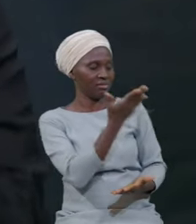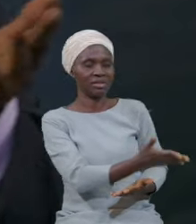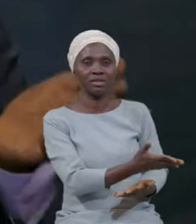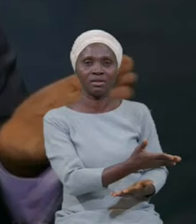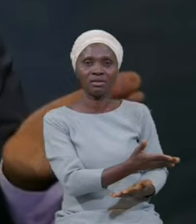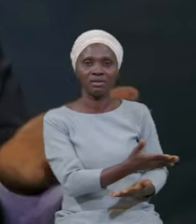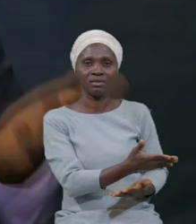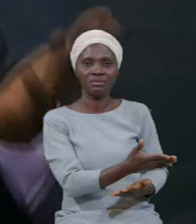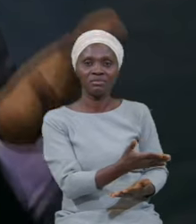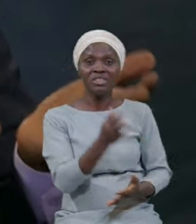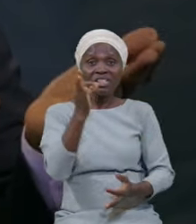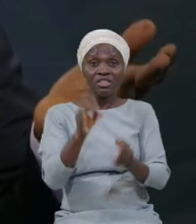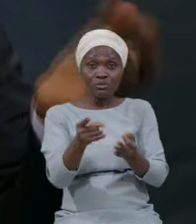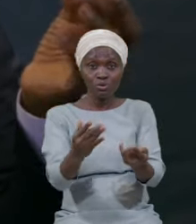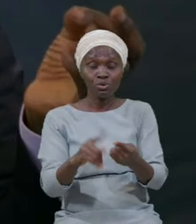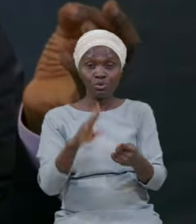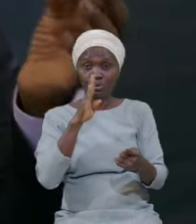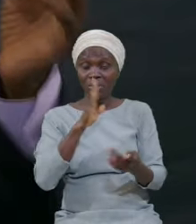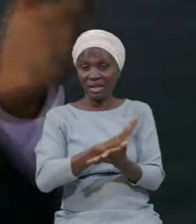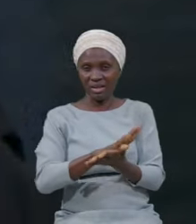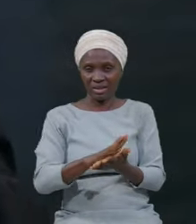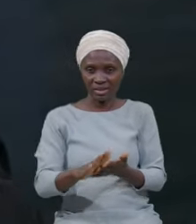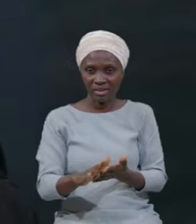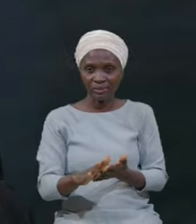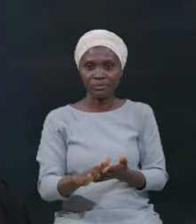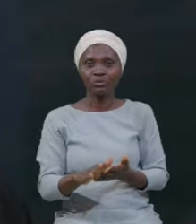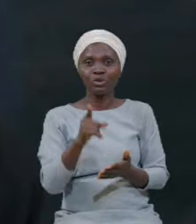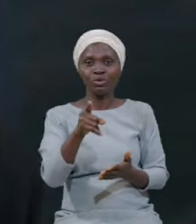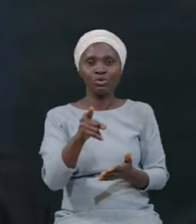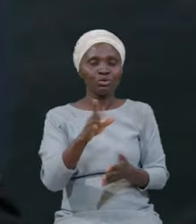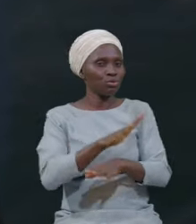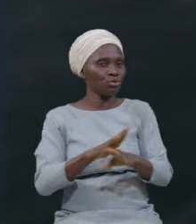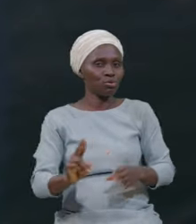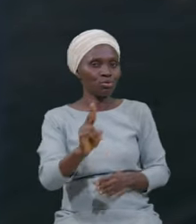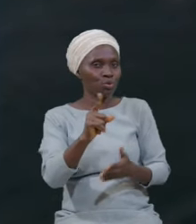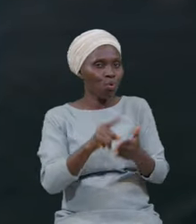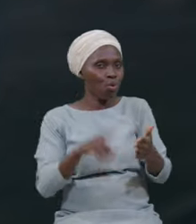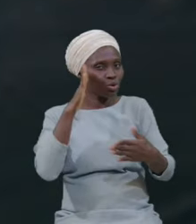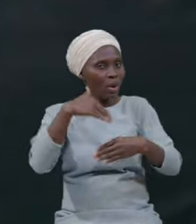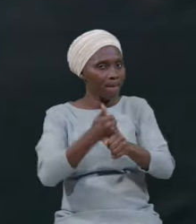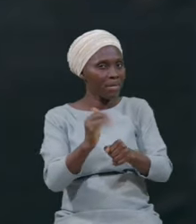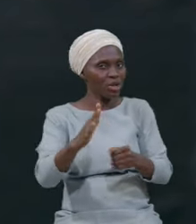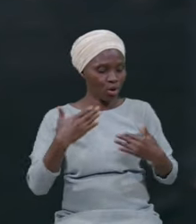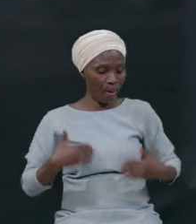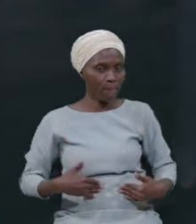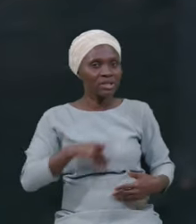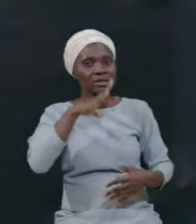The things that make your body dirty, the things that make your